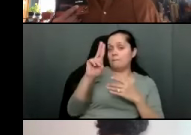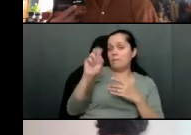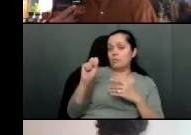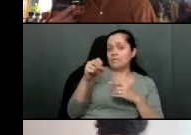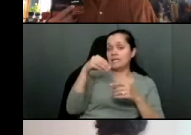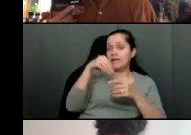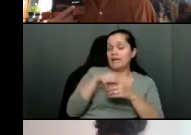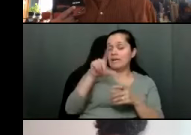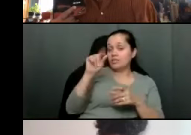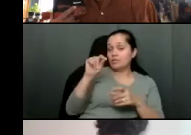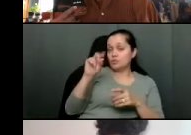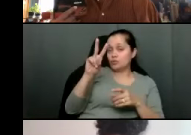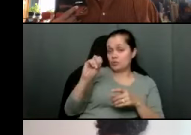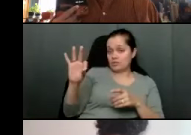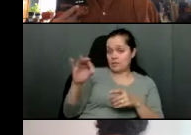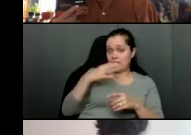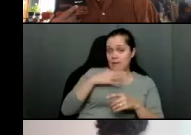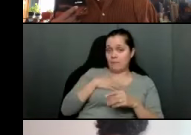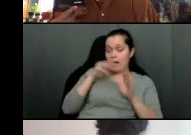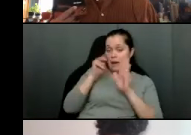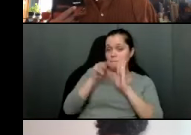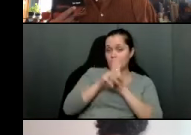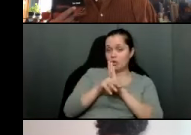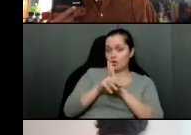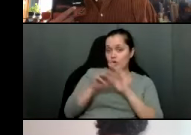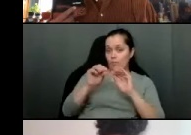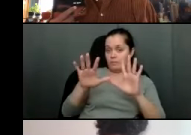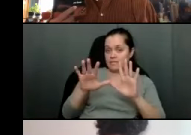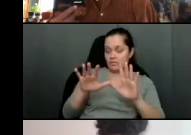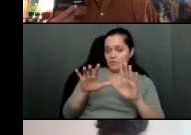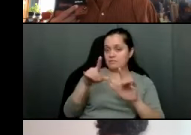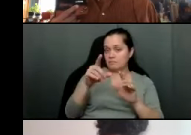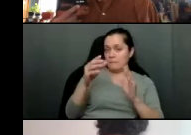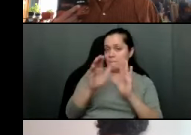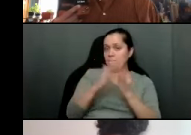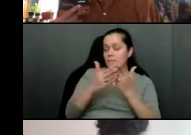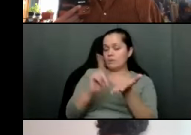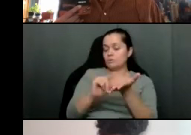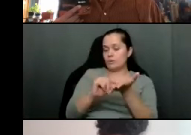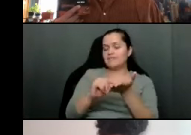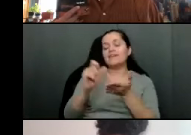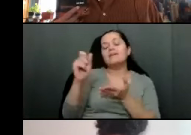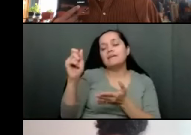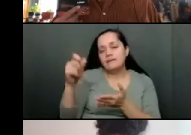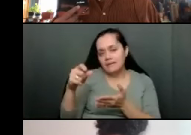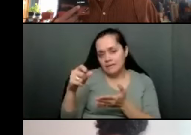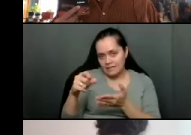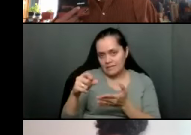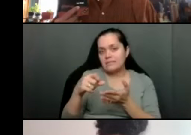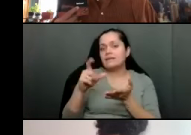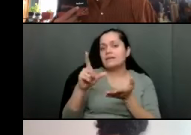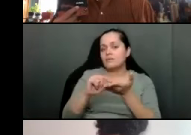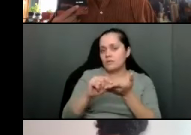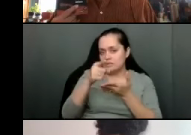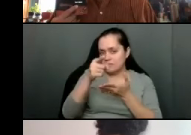In 2009, my murder mystery novel was published. Yes, I have a real publisher for my murder mystery